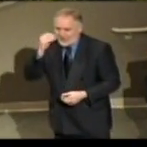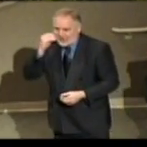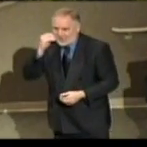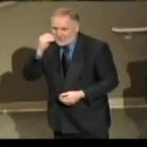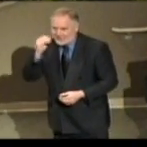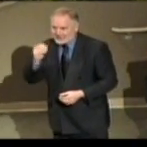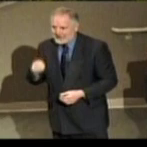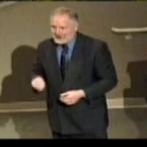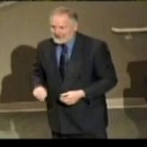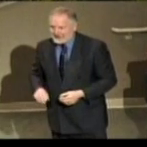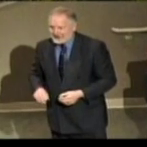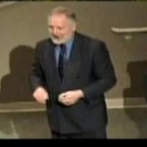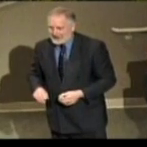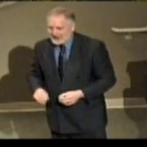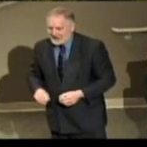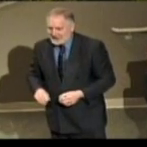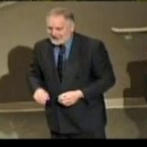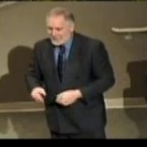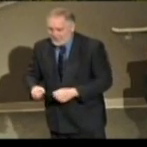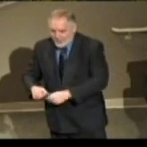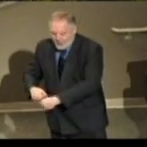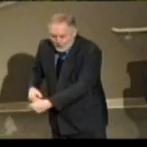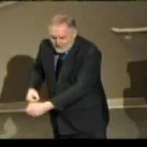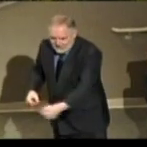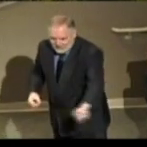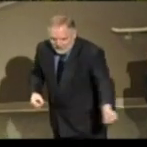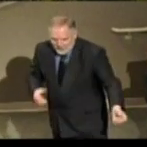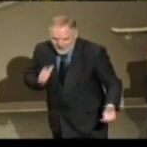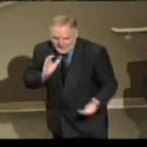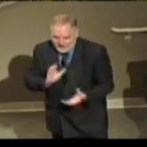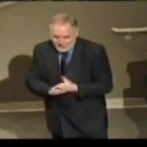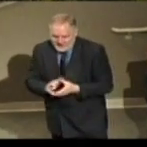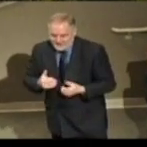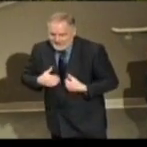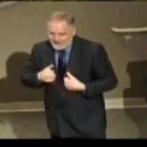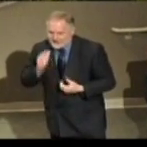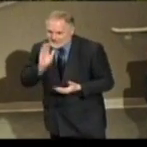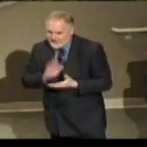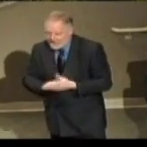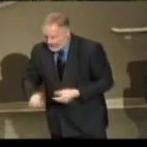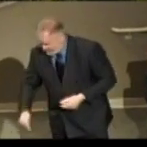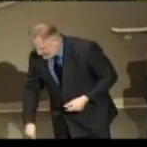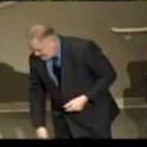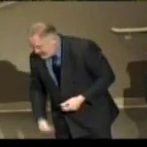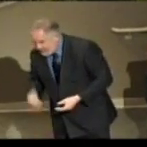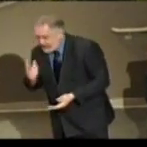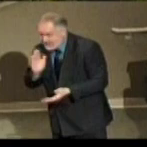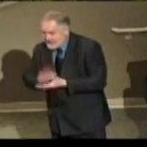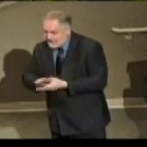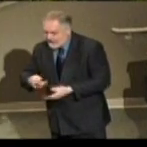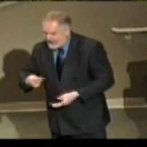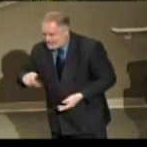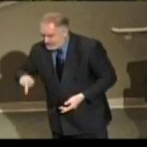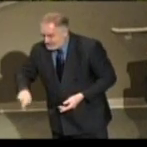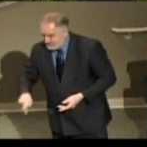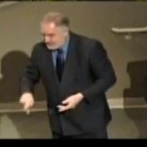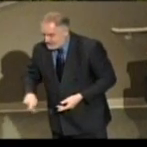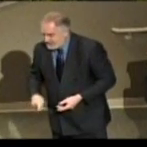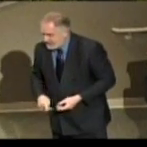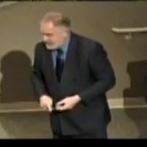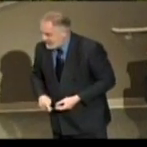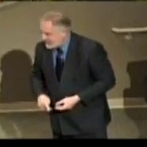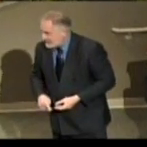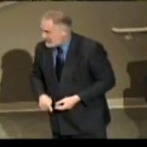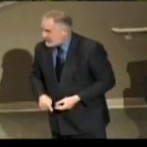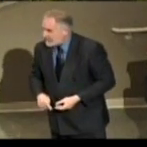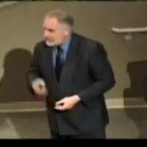bit, jiggly little steps. And my wife has a bad knee and a bad hip. And I said, come on, hurry up, quicker.